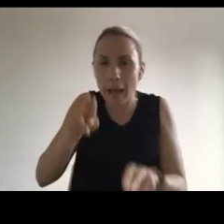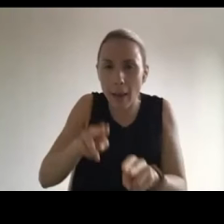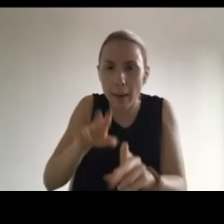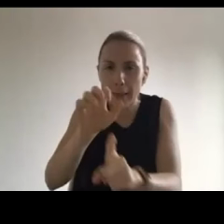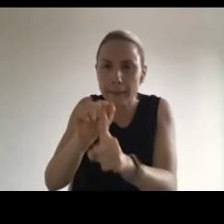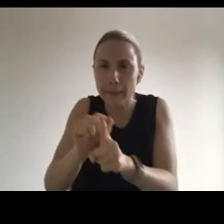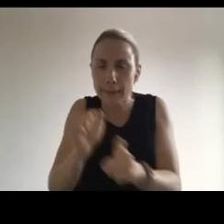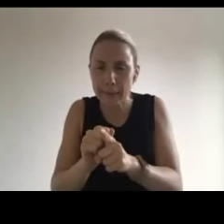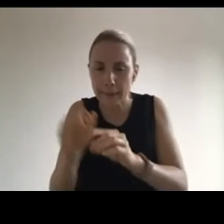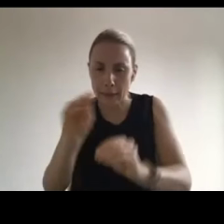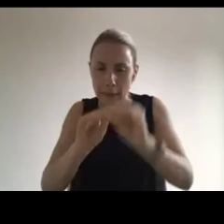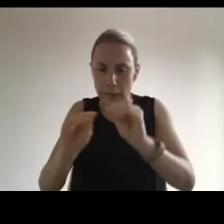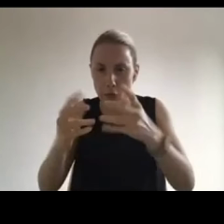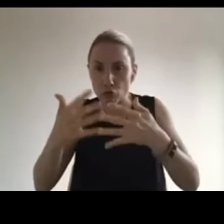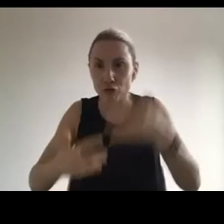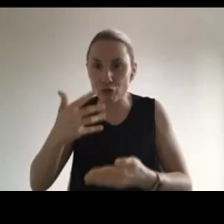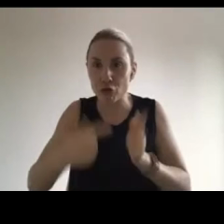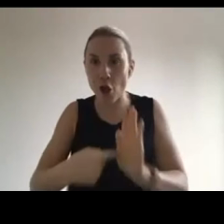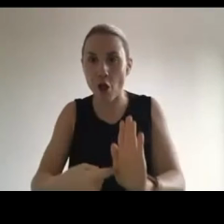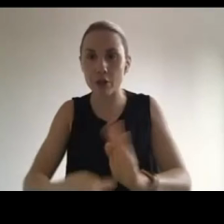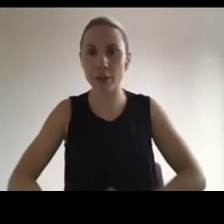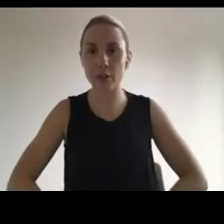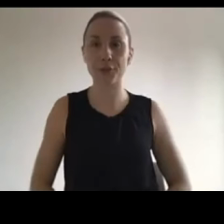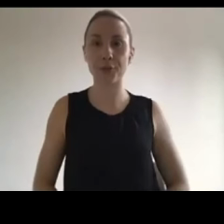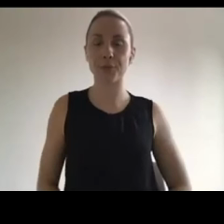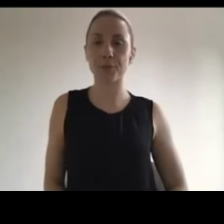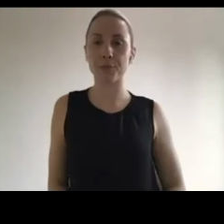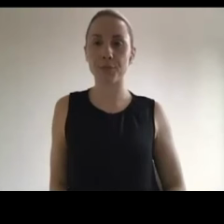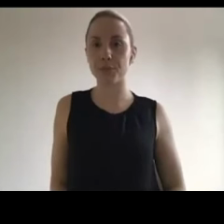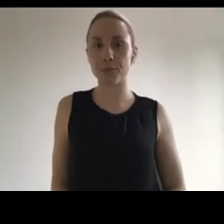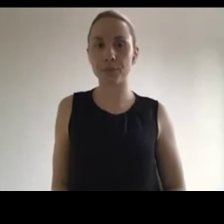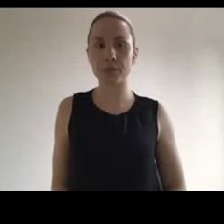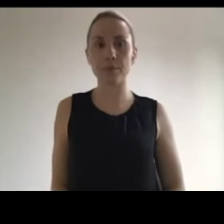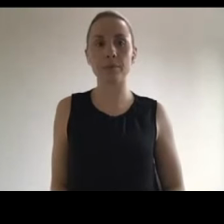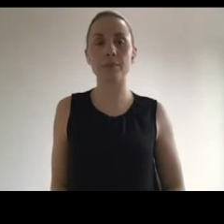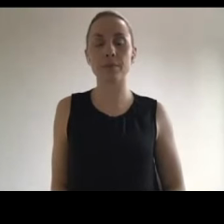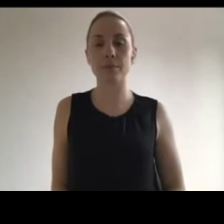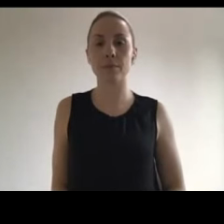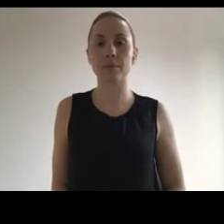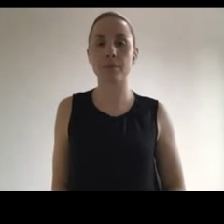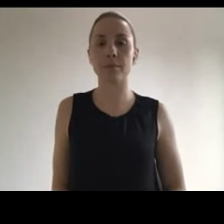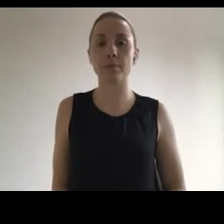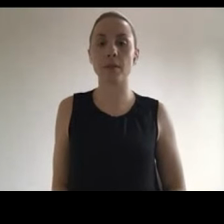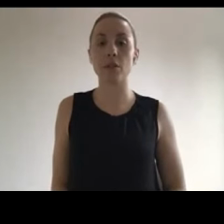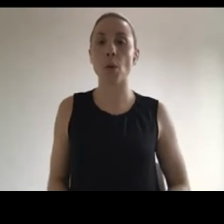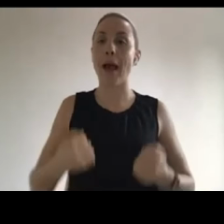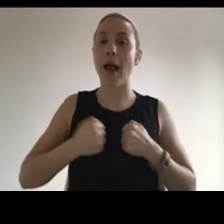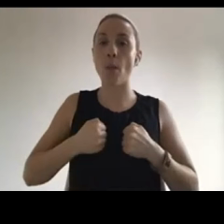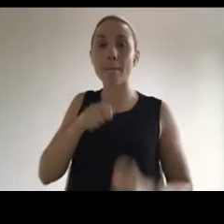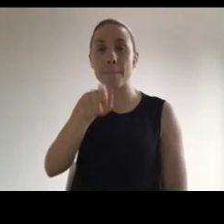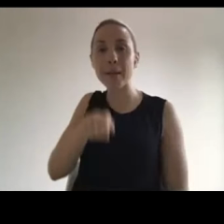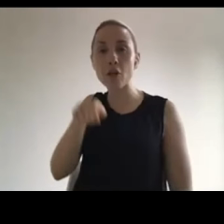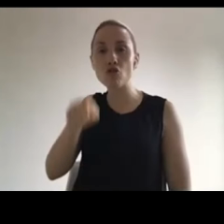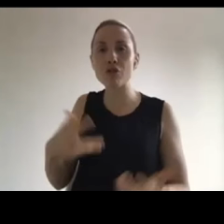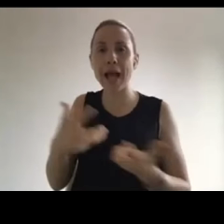just to explain this, the way we gave the patients the drug was through an